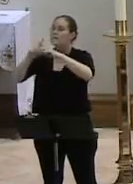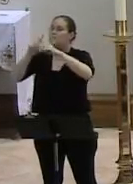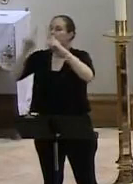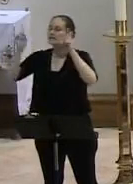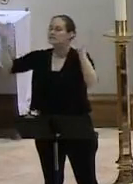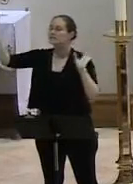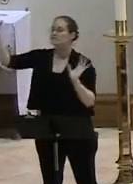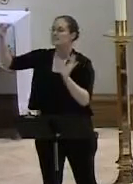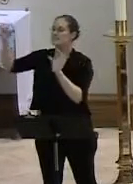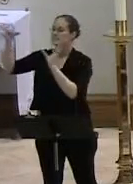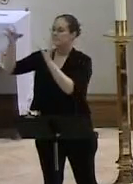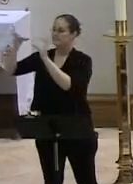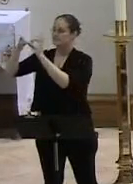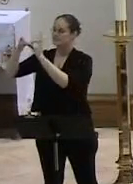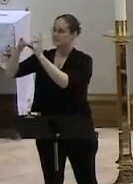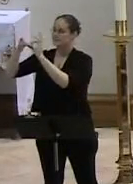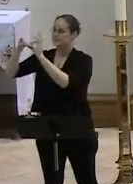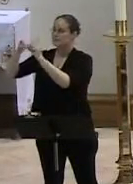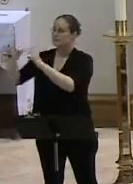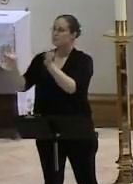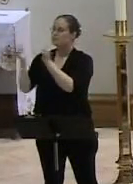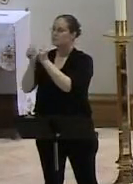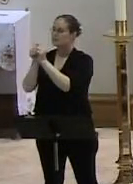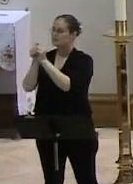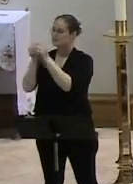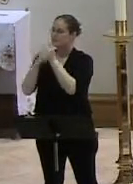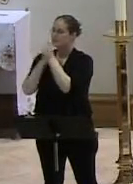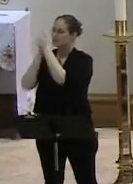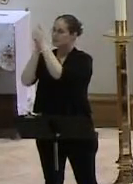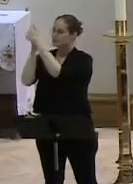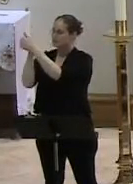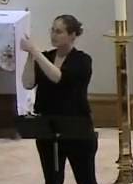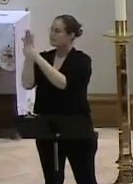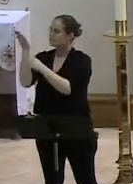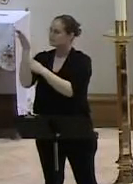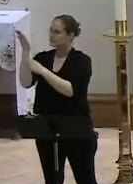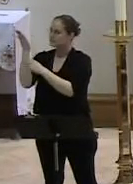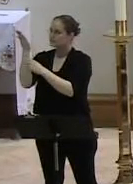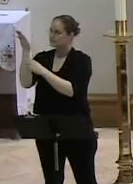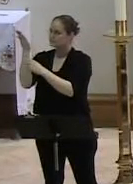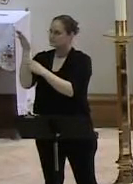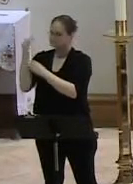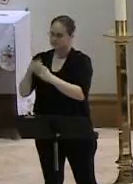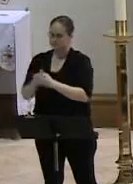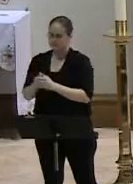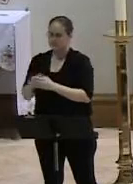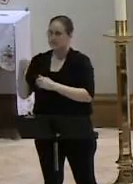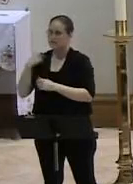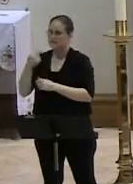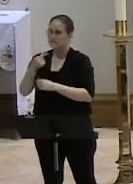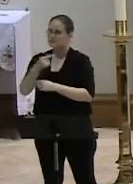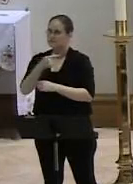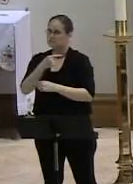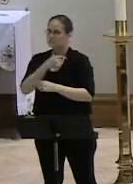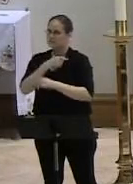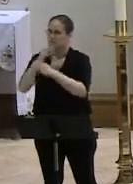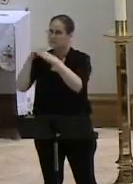his members, might be confident of following where he, our head and founder, has gone